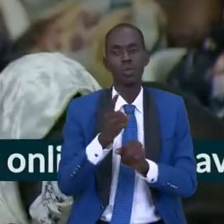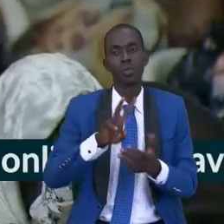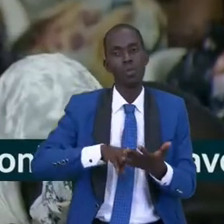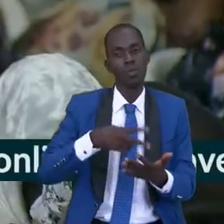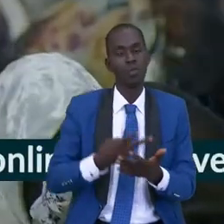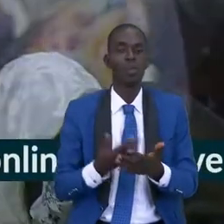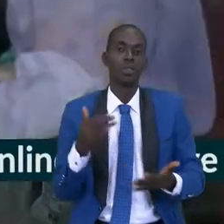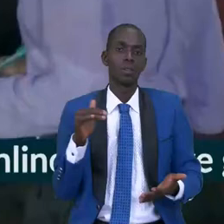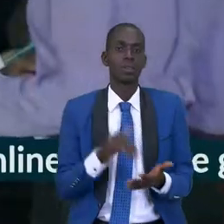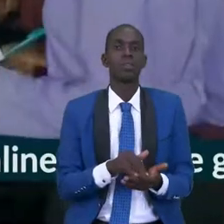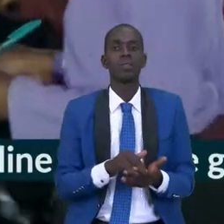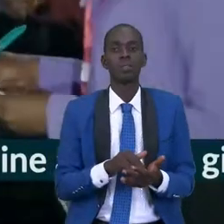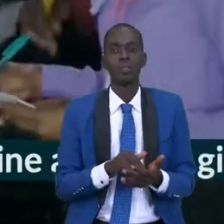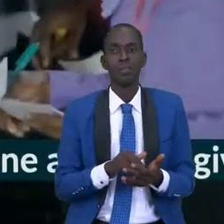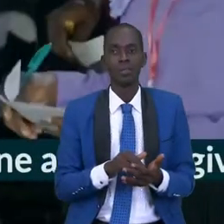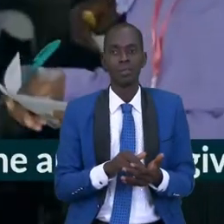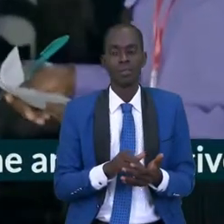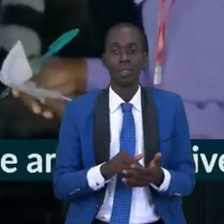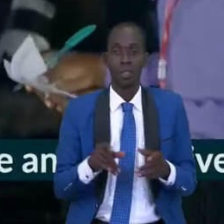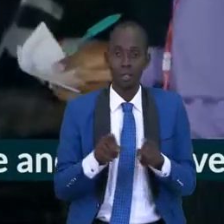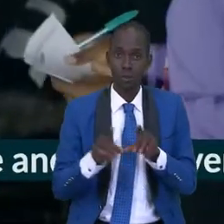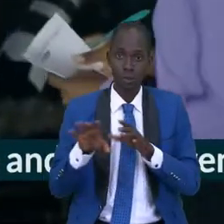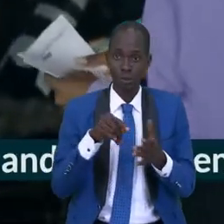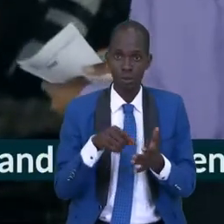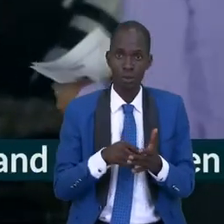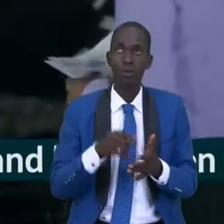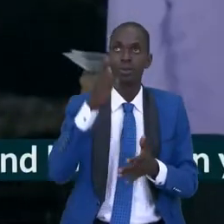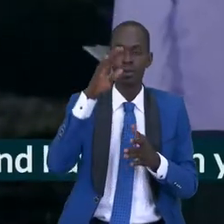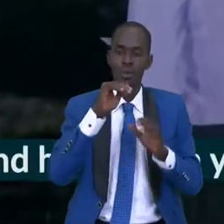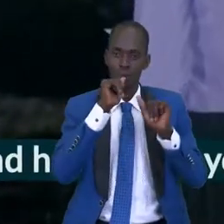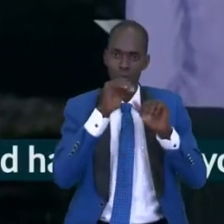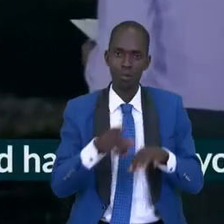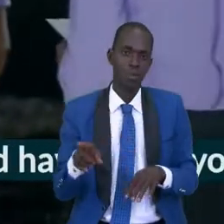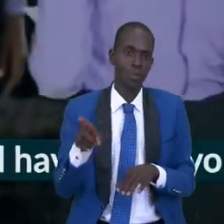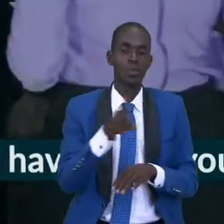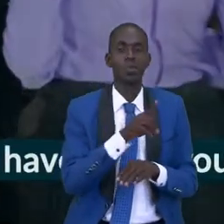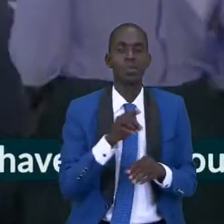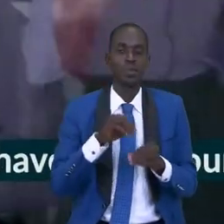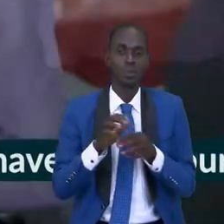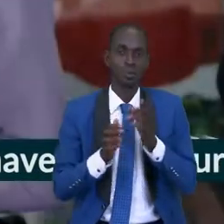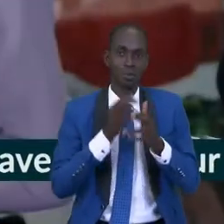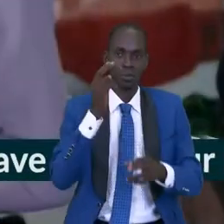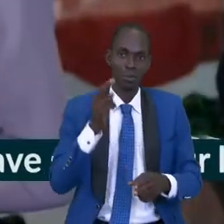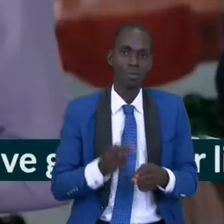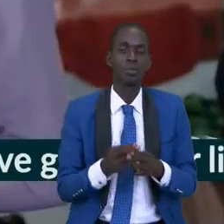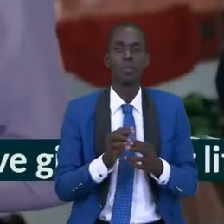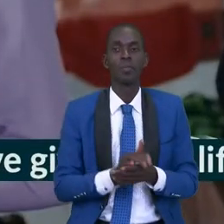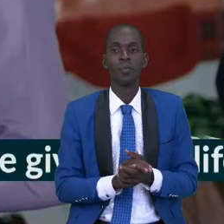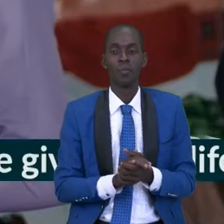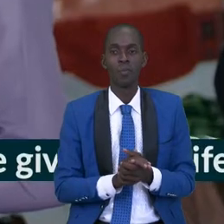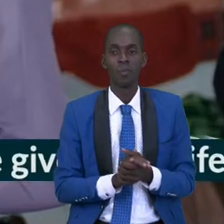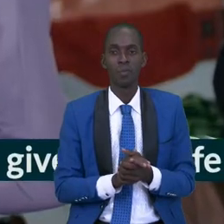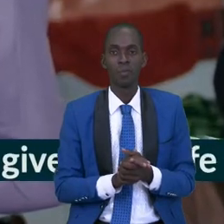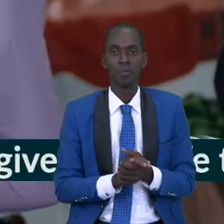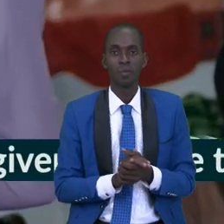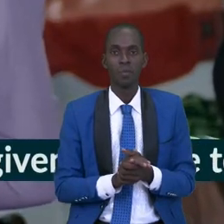Let's suspend anything else and concentrate on this very